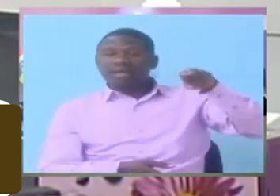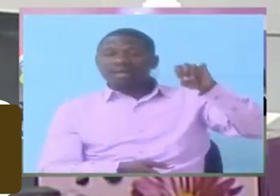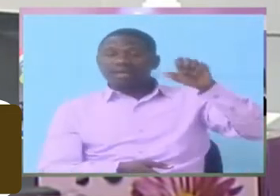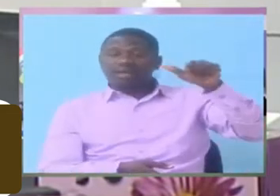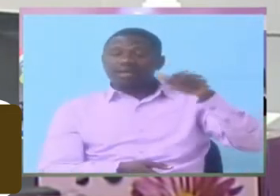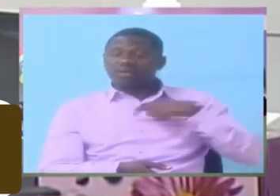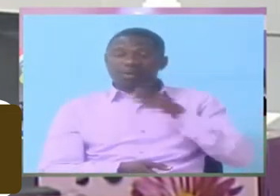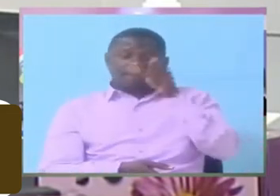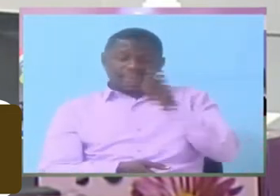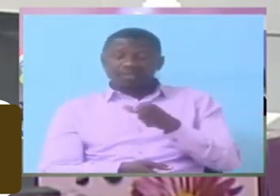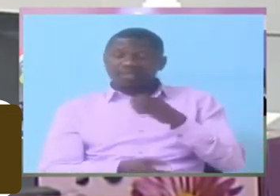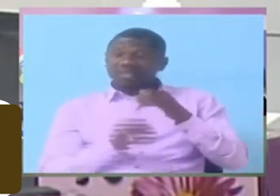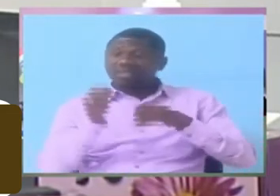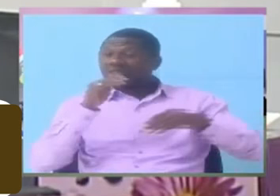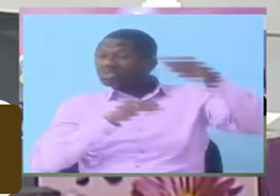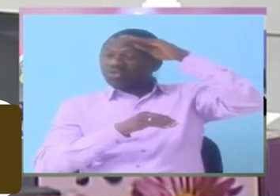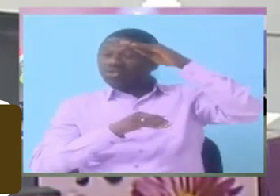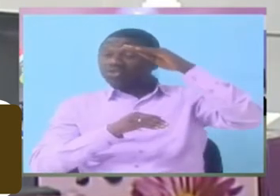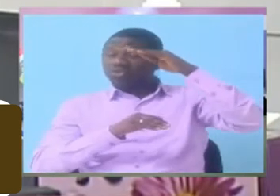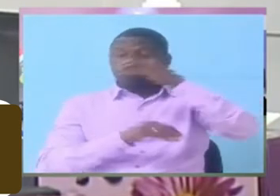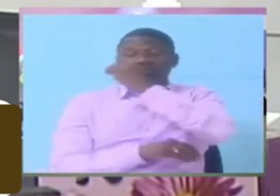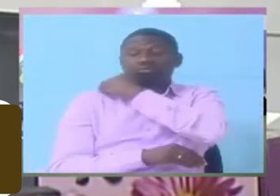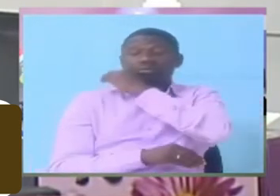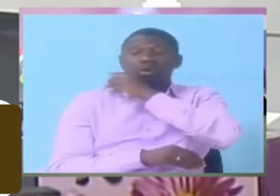senior officer. He's a